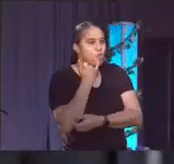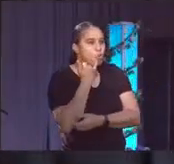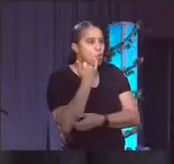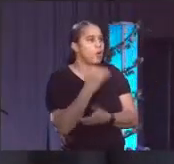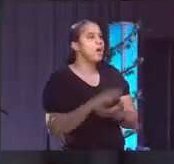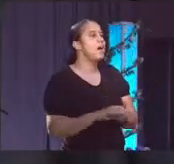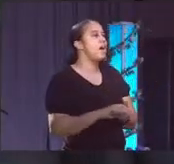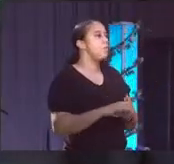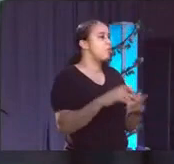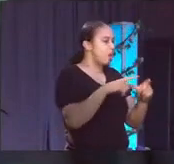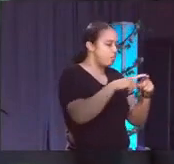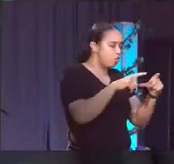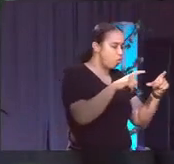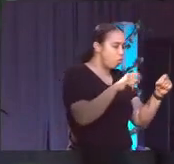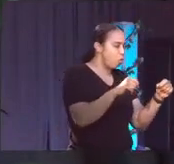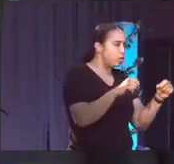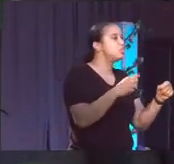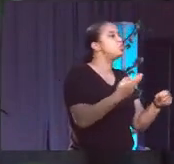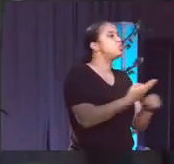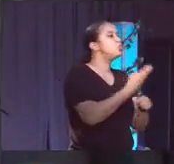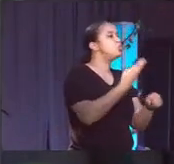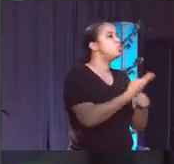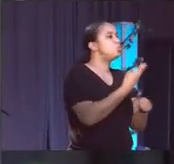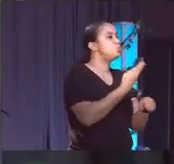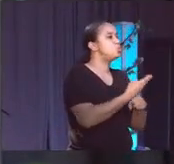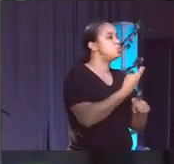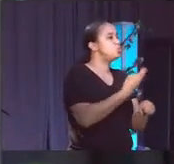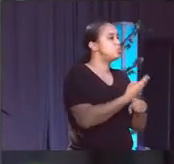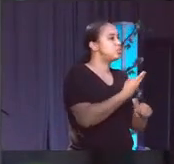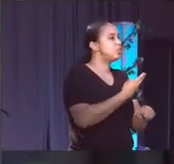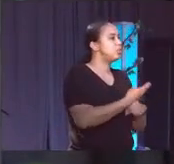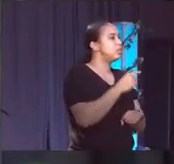to get a card made that you can use to share with people.